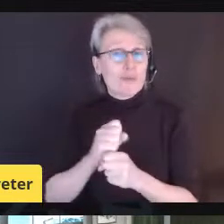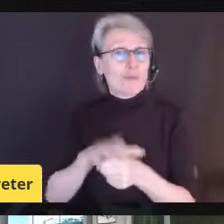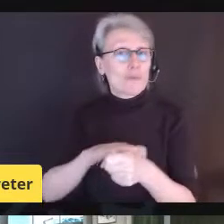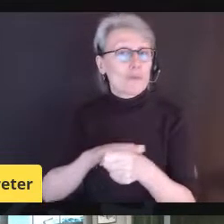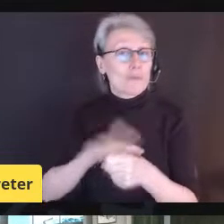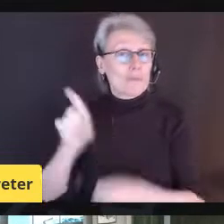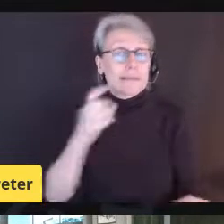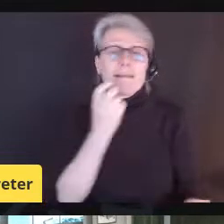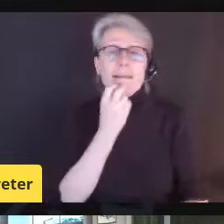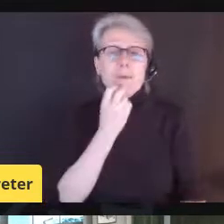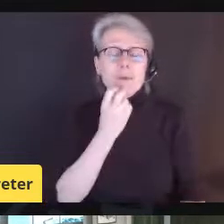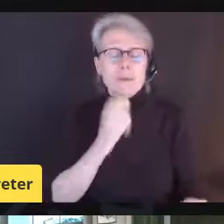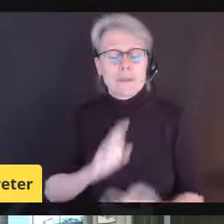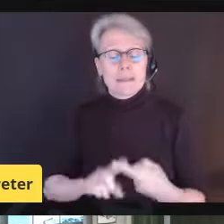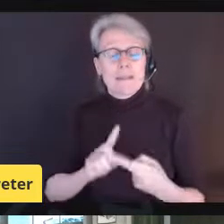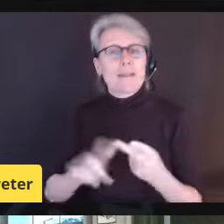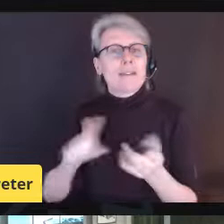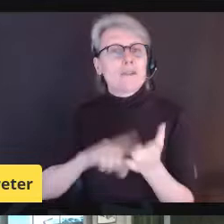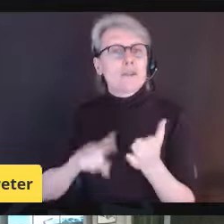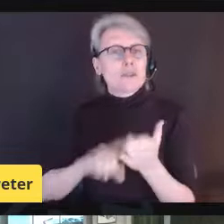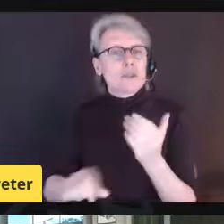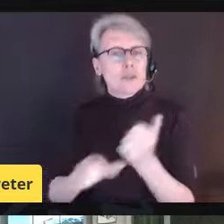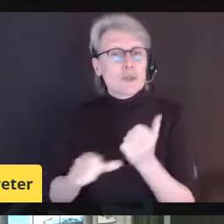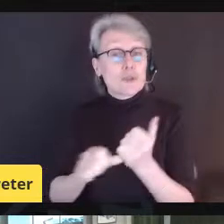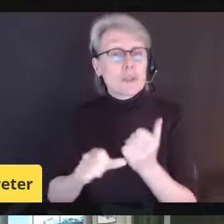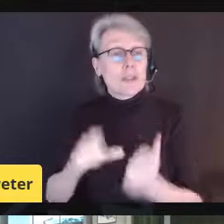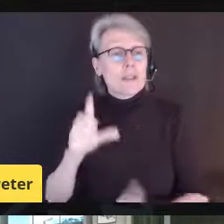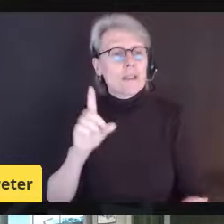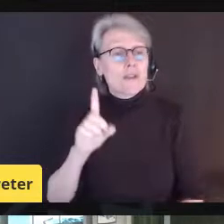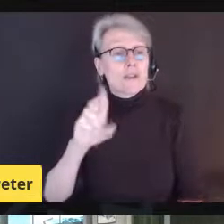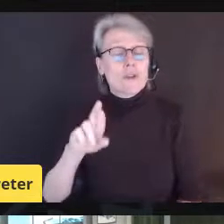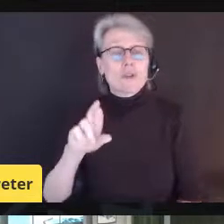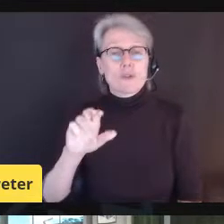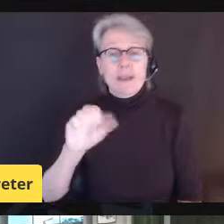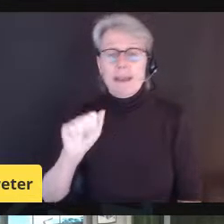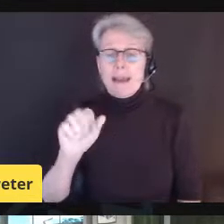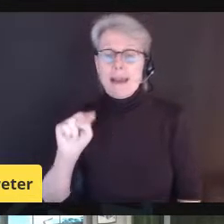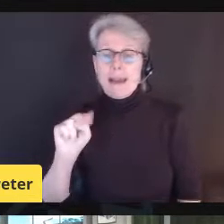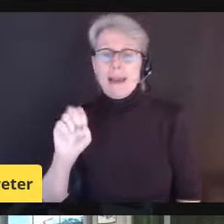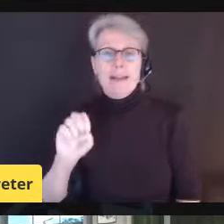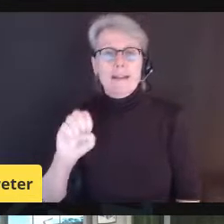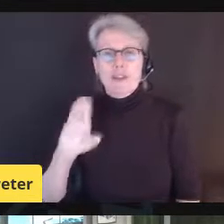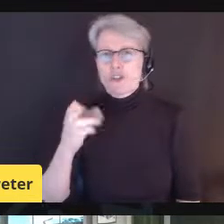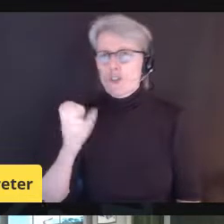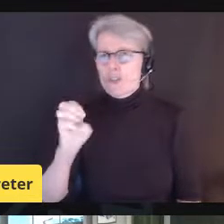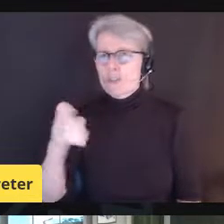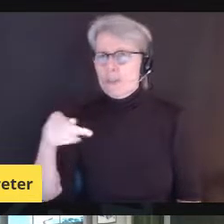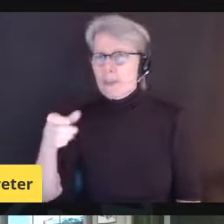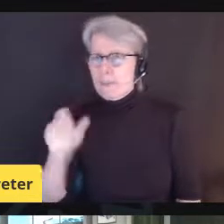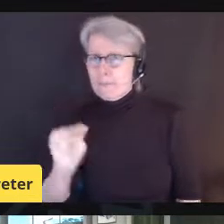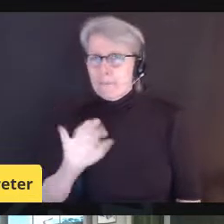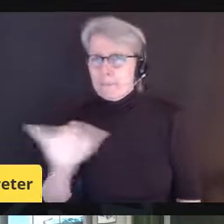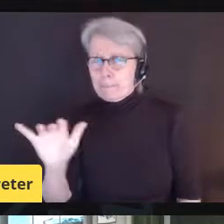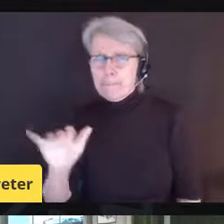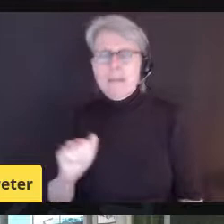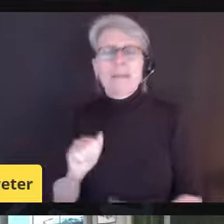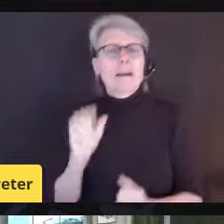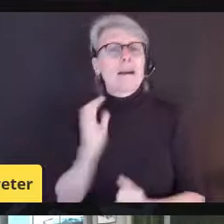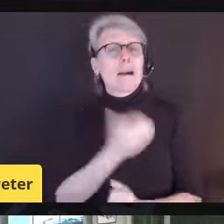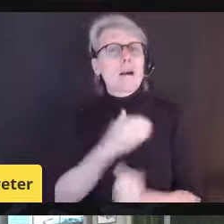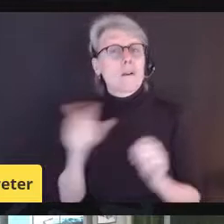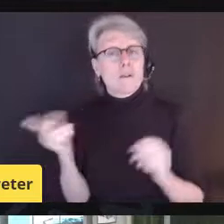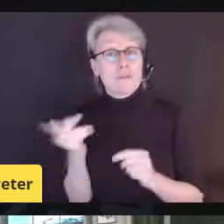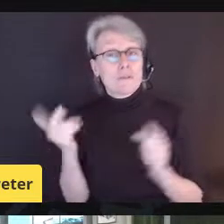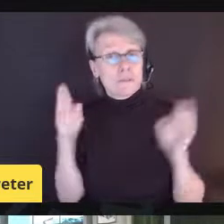also a research assistant for Dr. Anne Cheaptham. And so the research that we focus on is